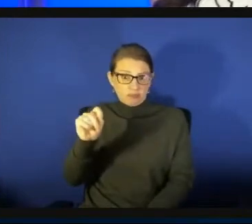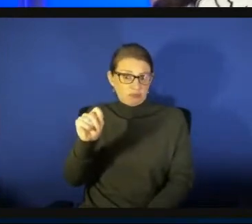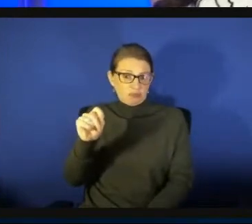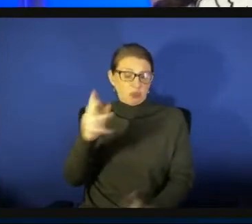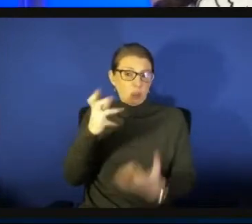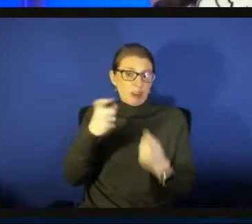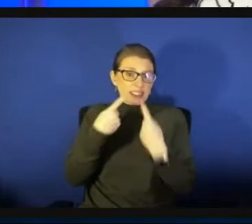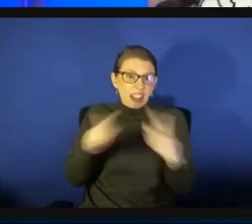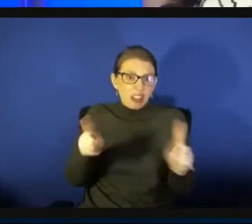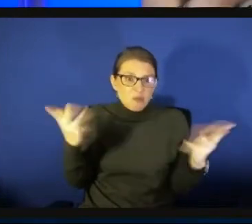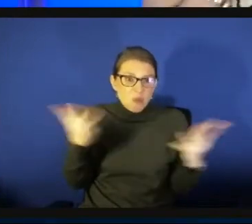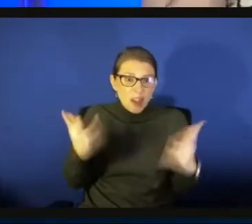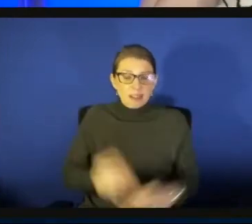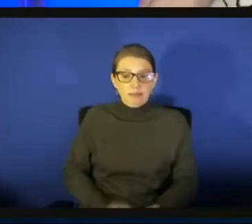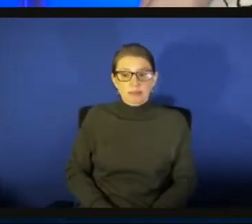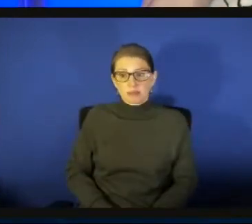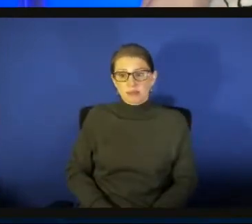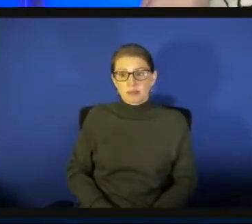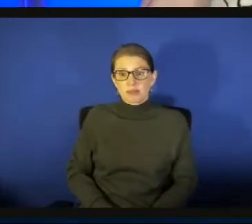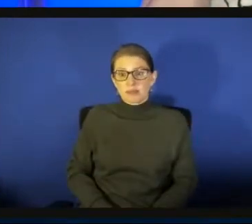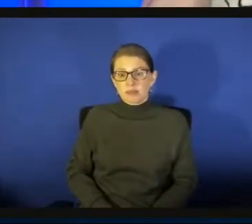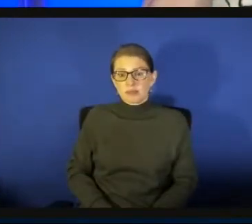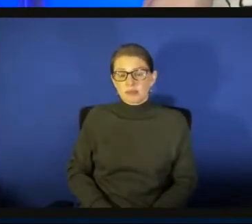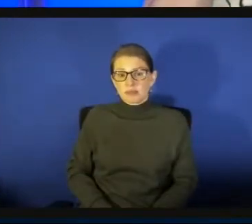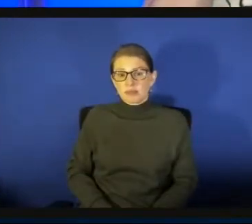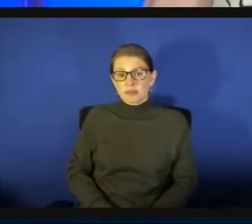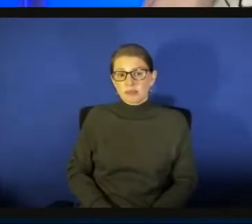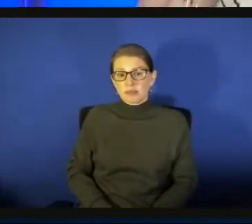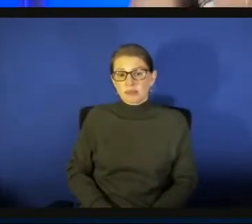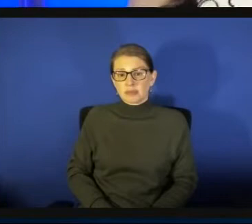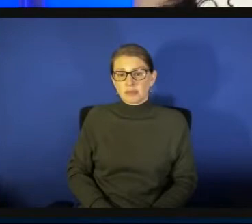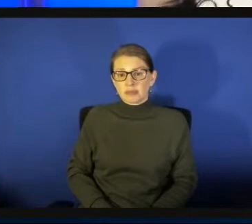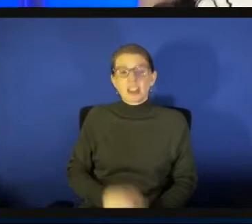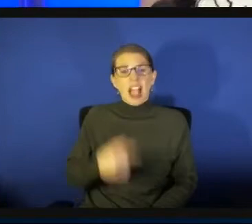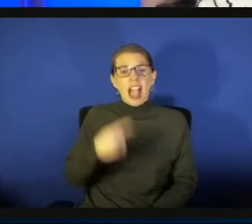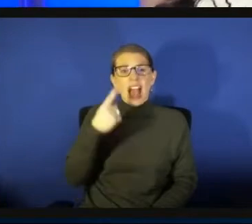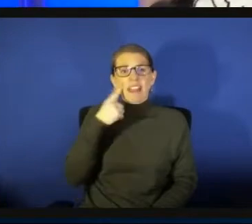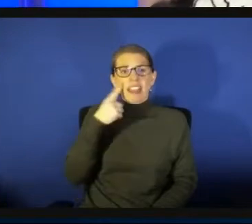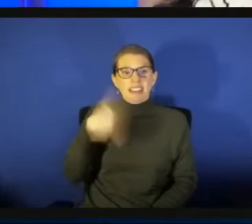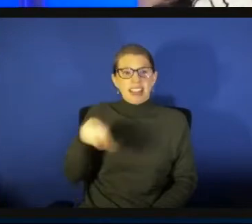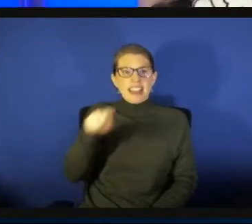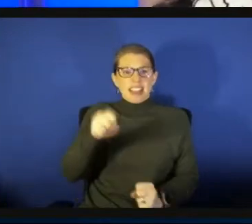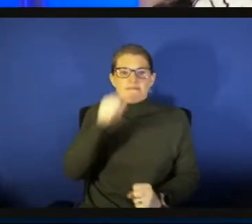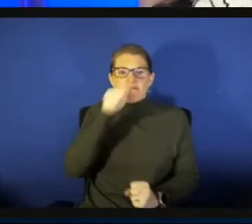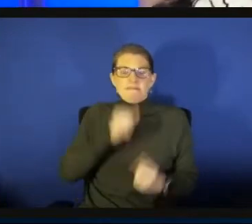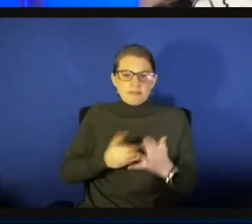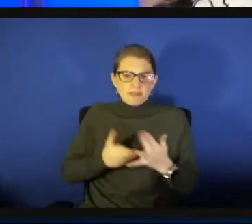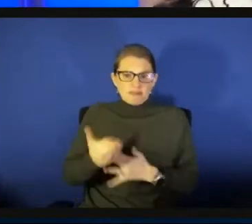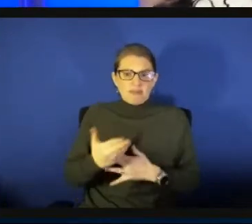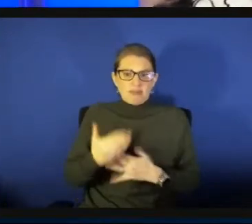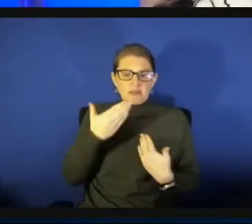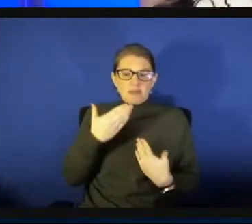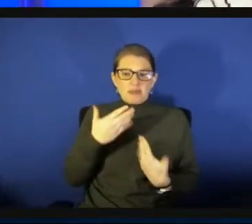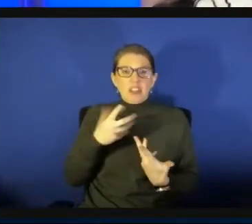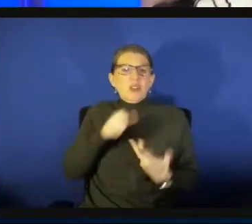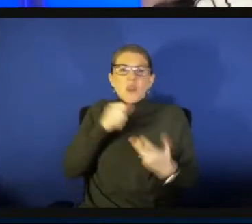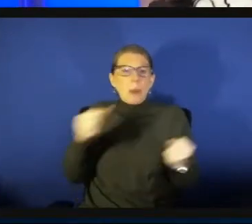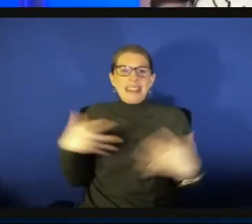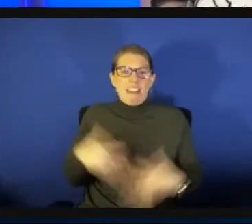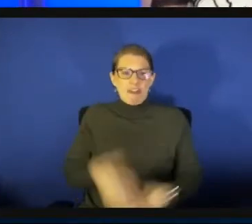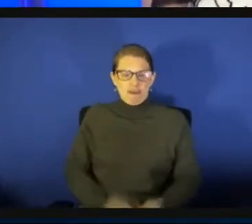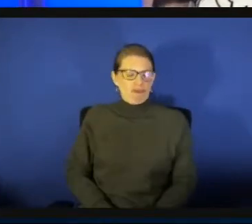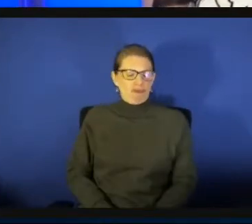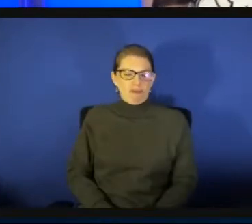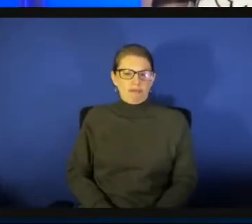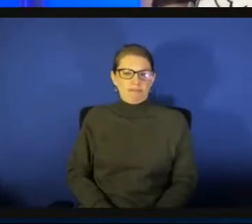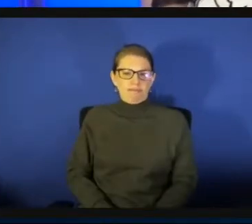that I think that they can get through it. And I'd like to don't be scared.